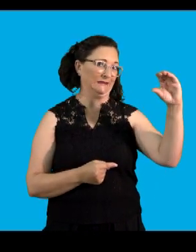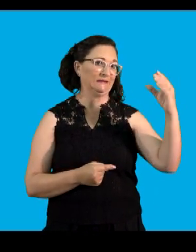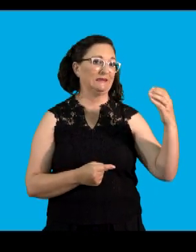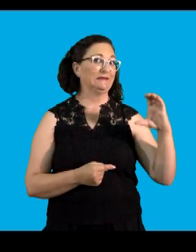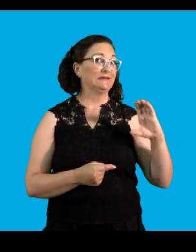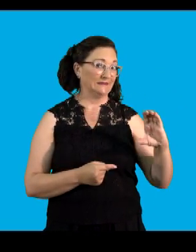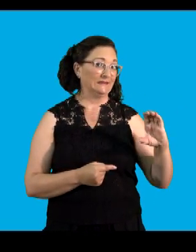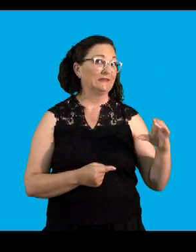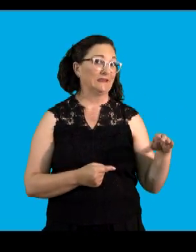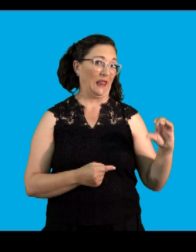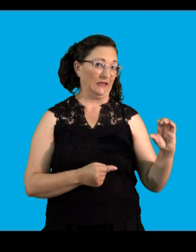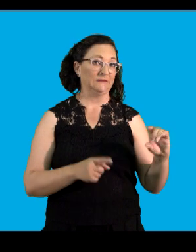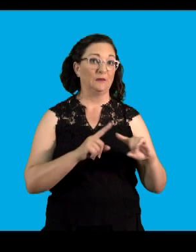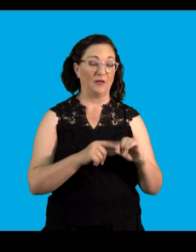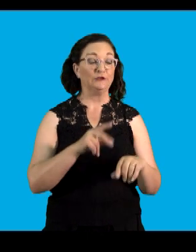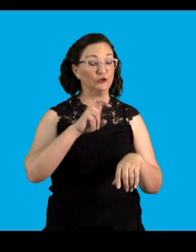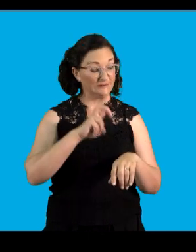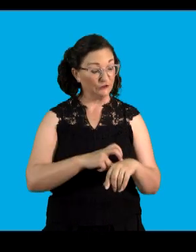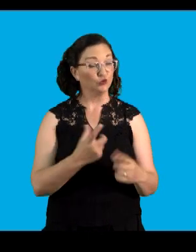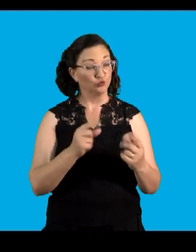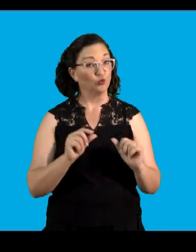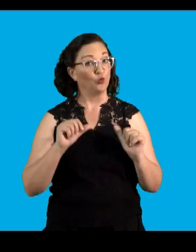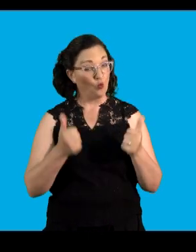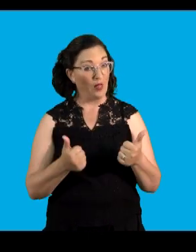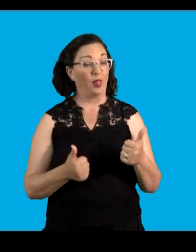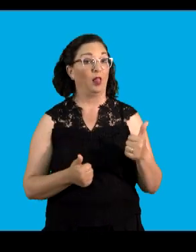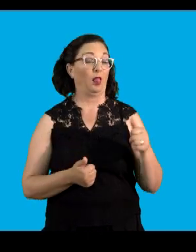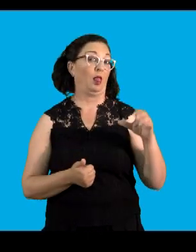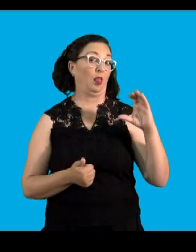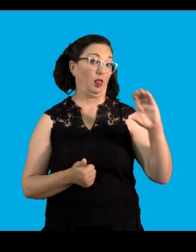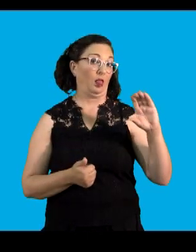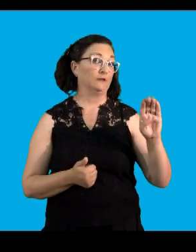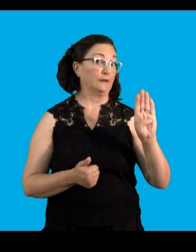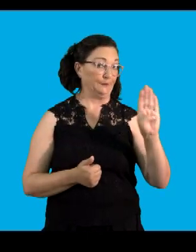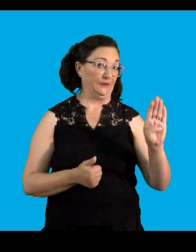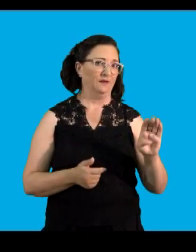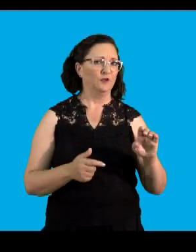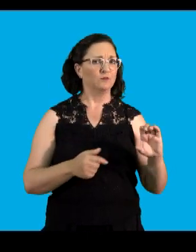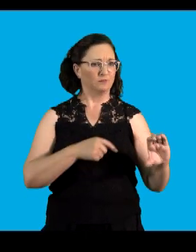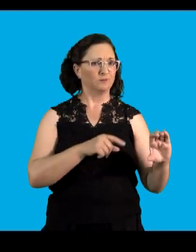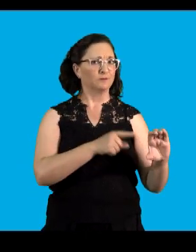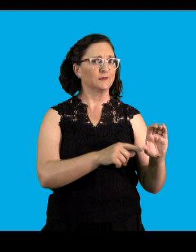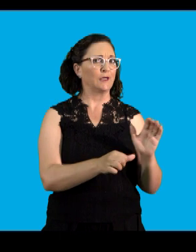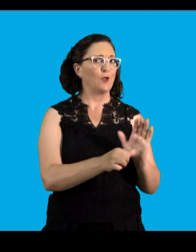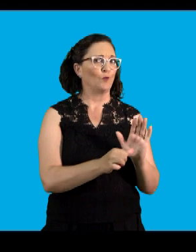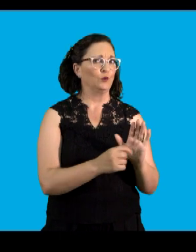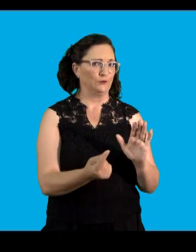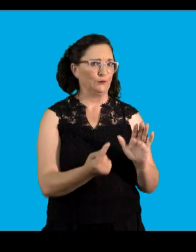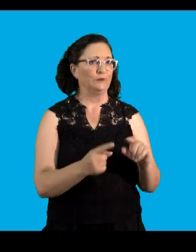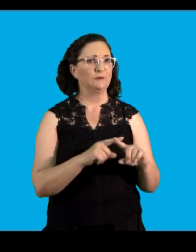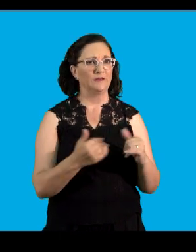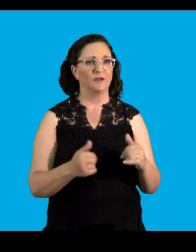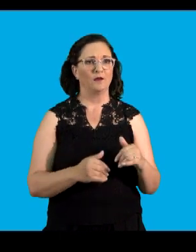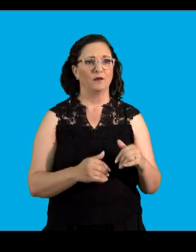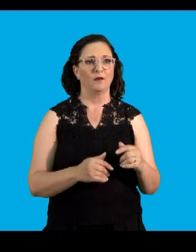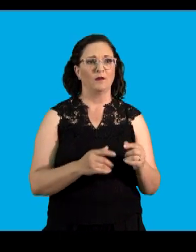do well in section B. Not that I'm saying you must not do well in section C. Right, and then the taxonomy levels, level 1 up